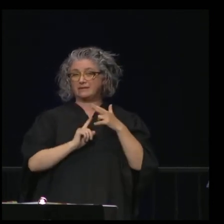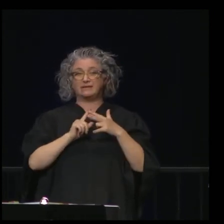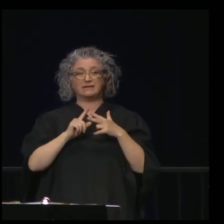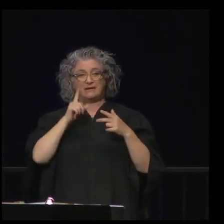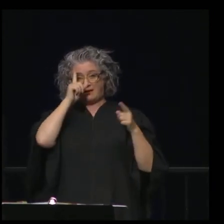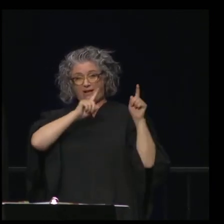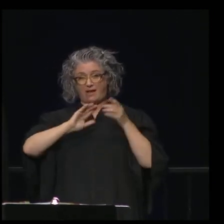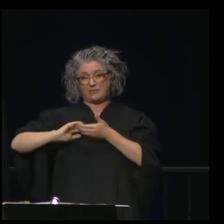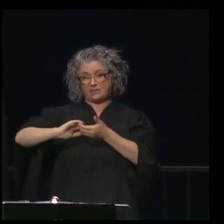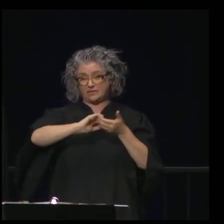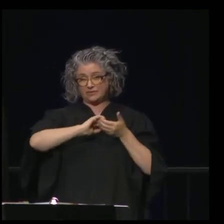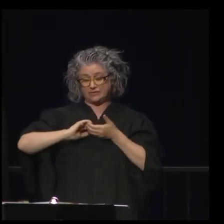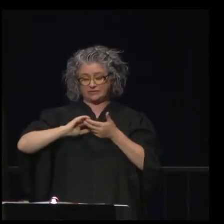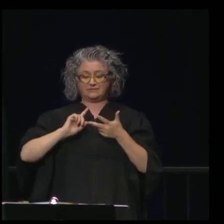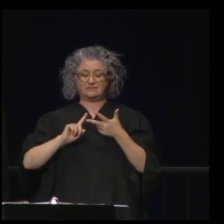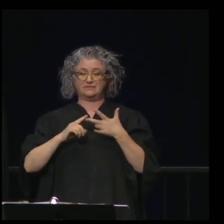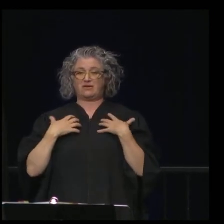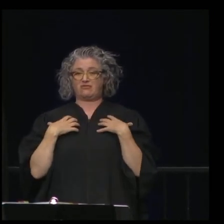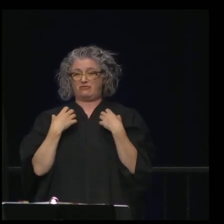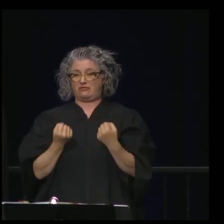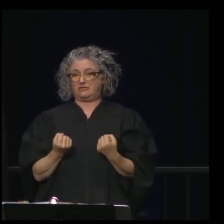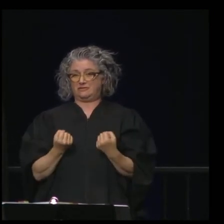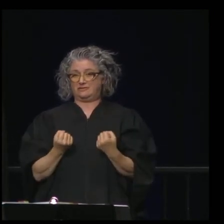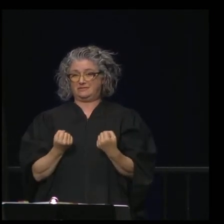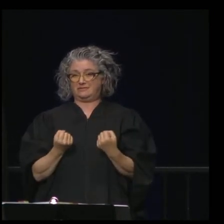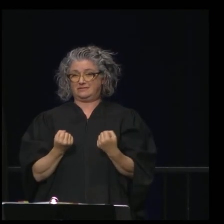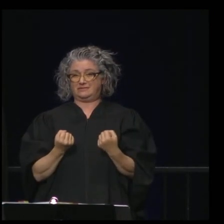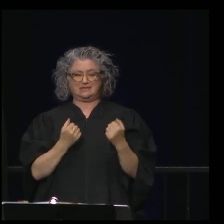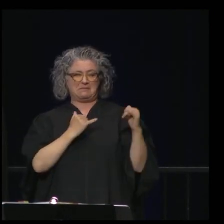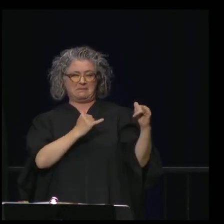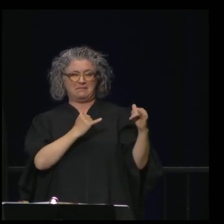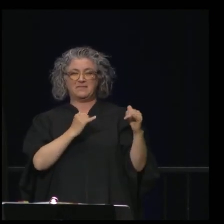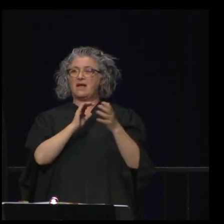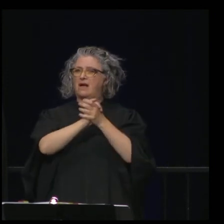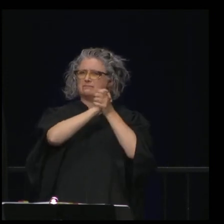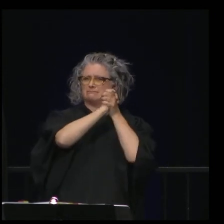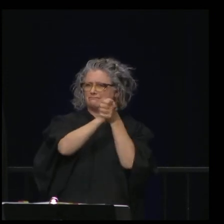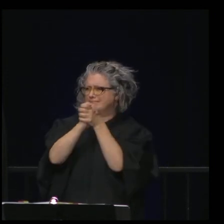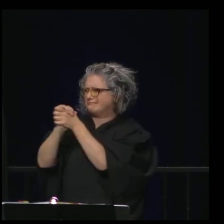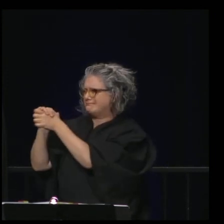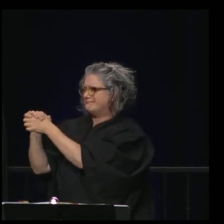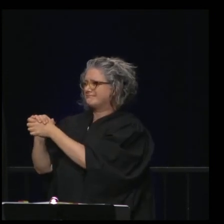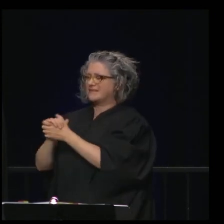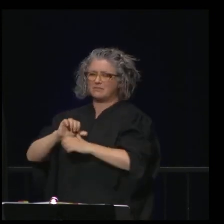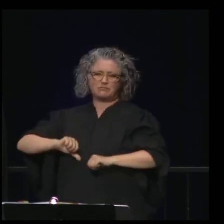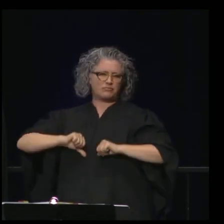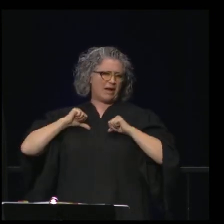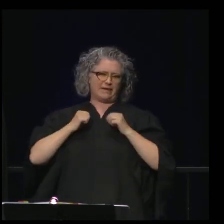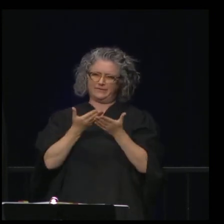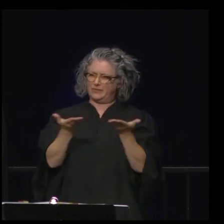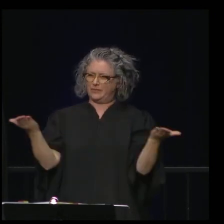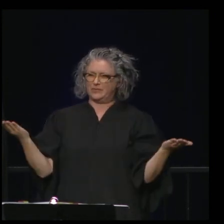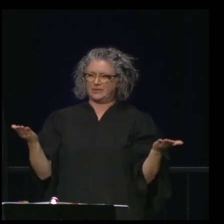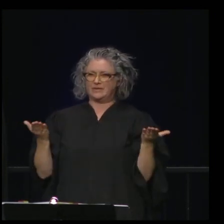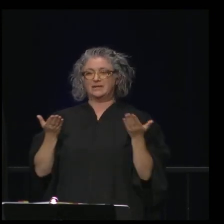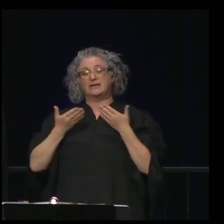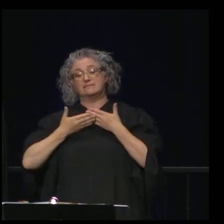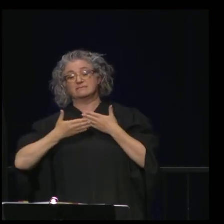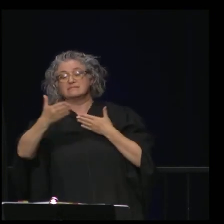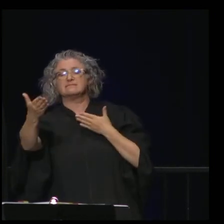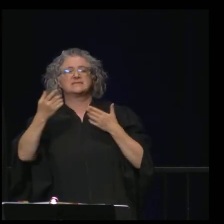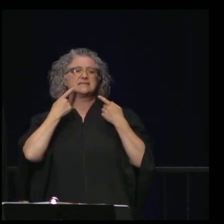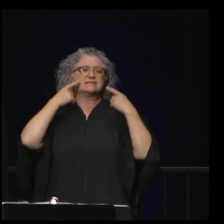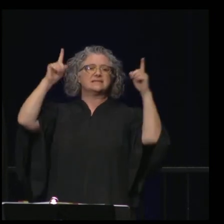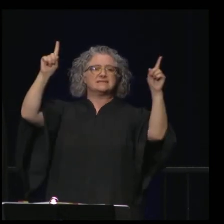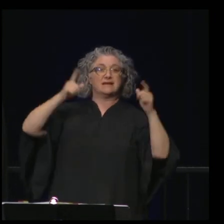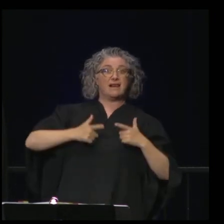and courage. I congratulate you. I'm so proud of you, and I wish you success in life